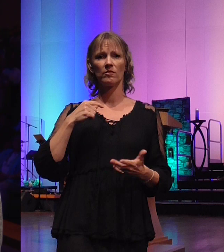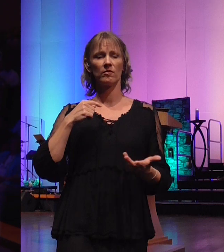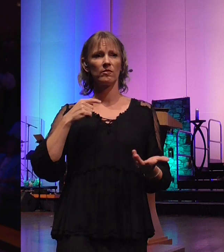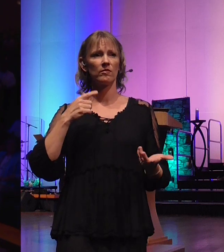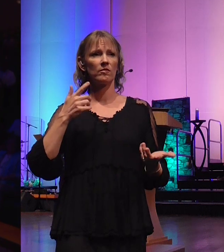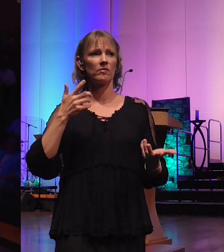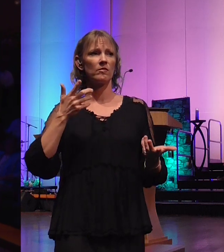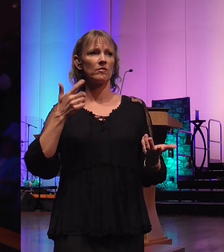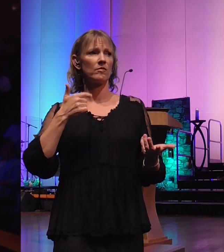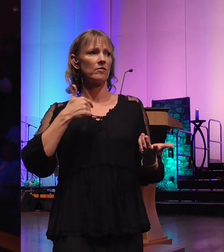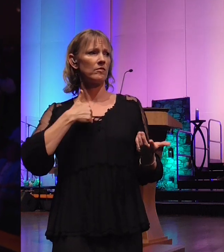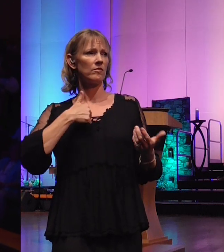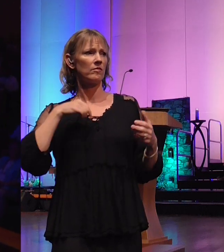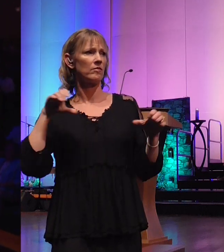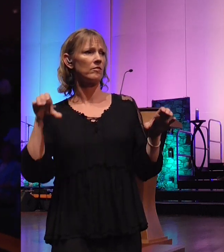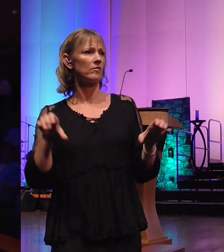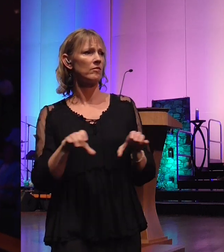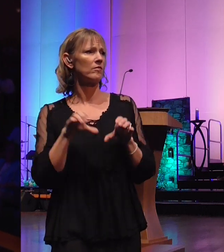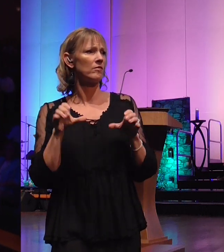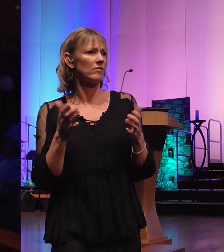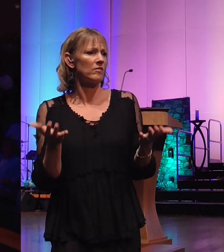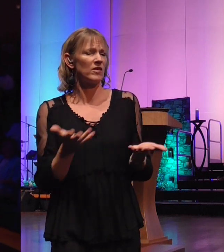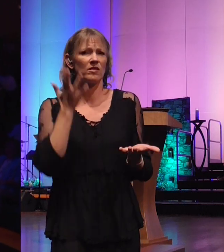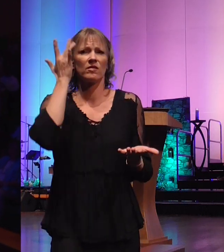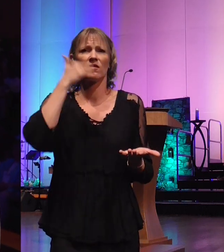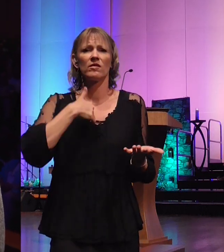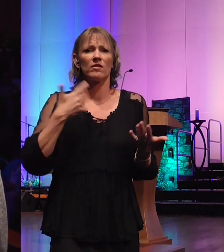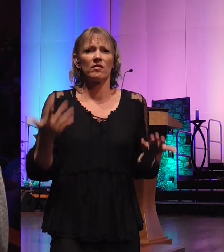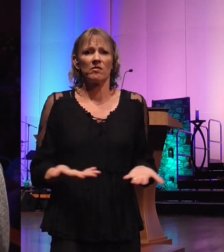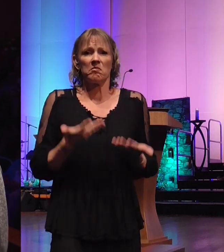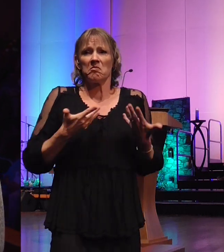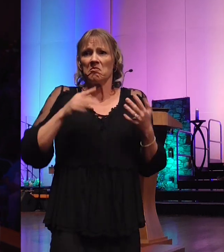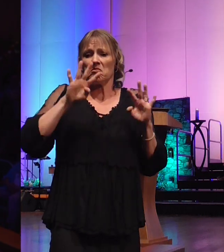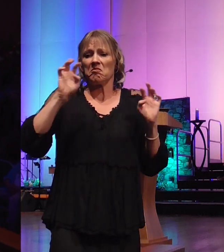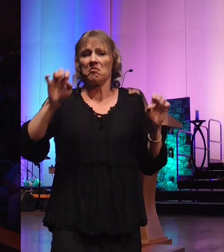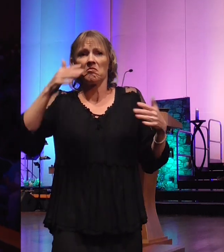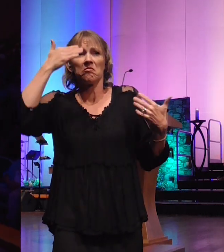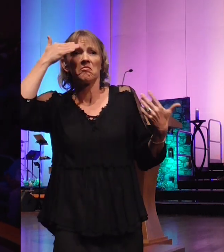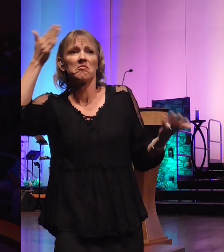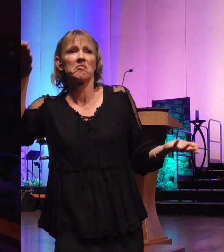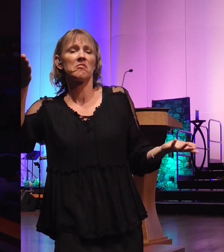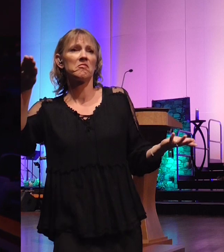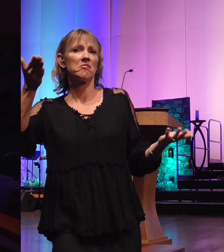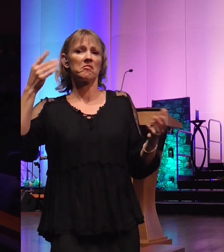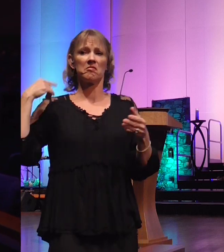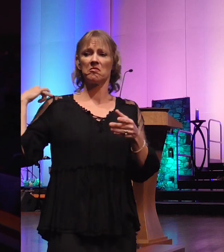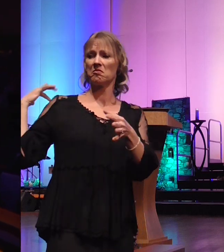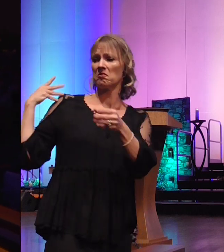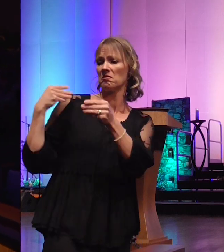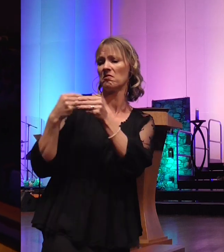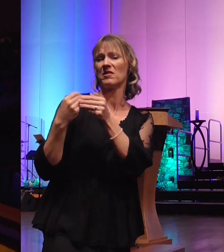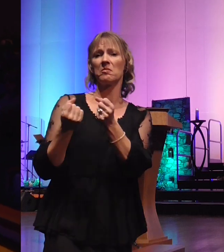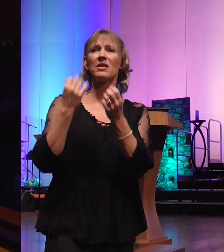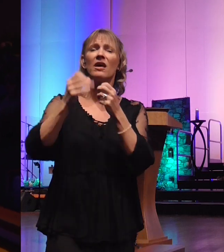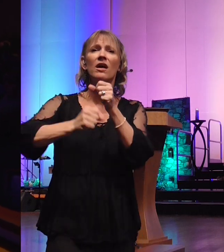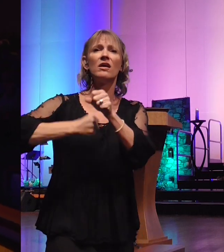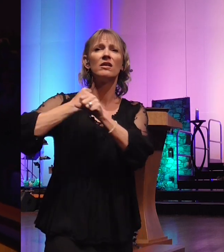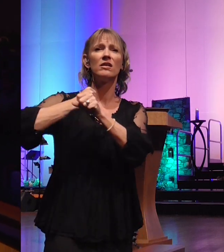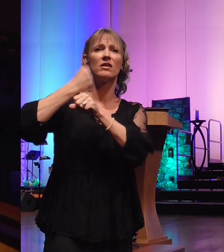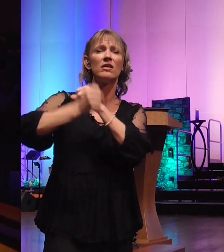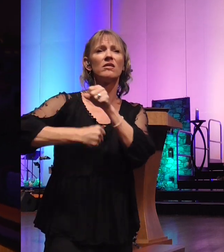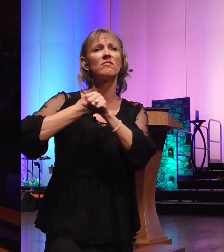what was I doing here all of these years?